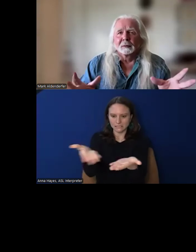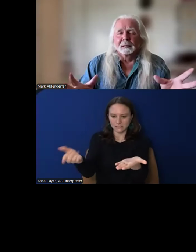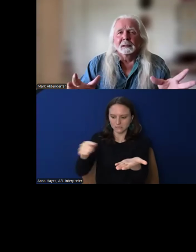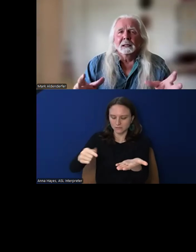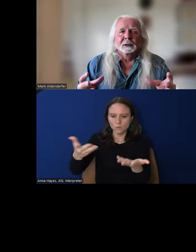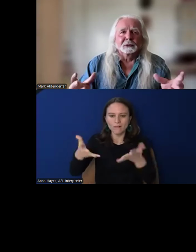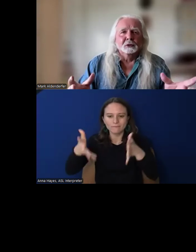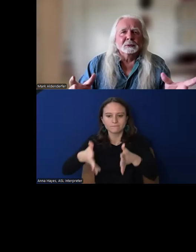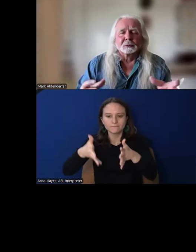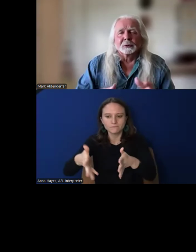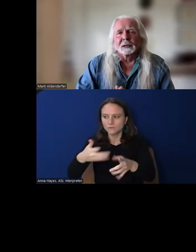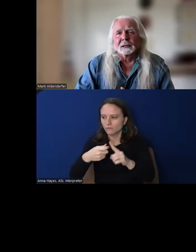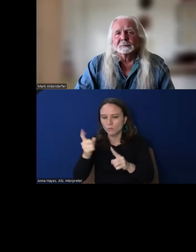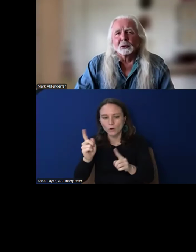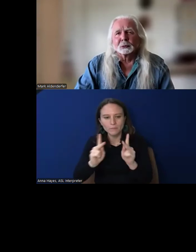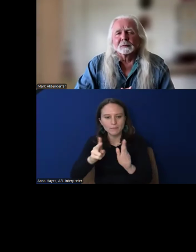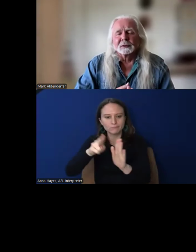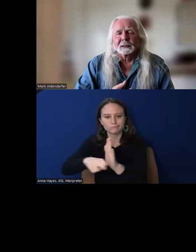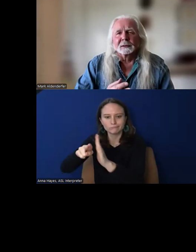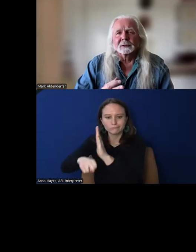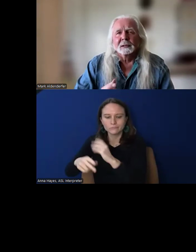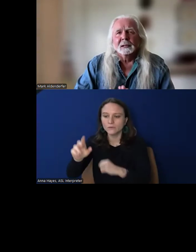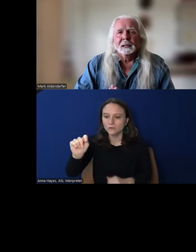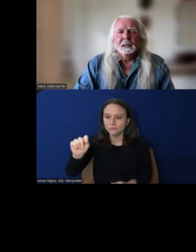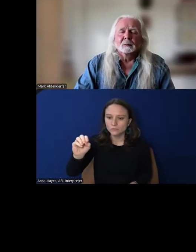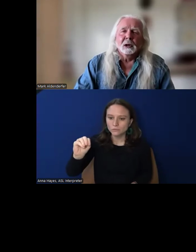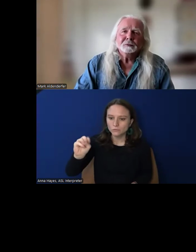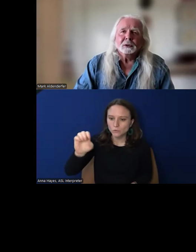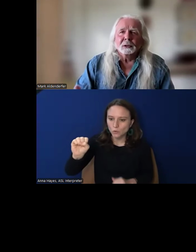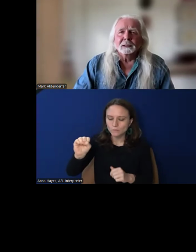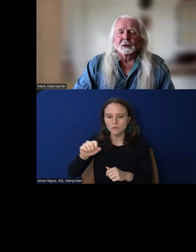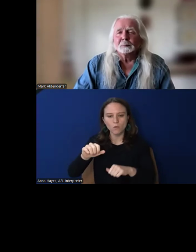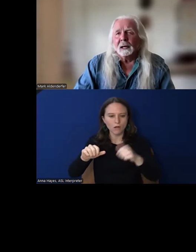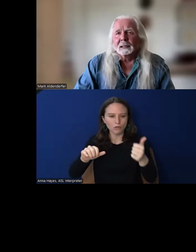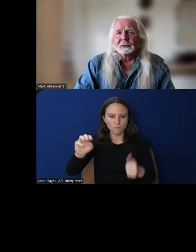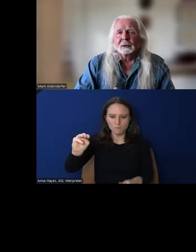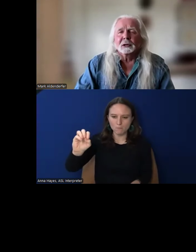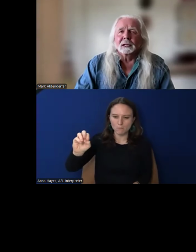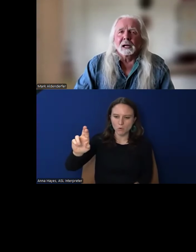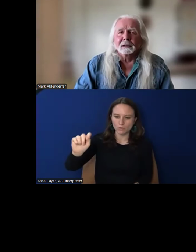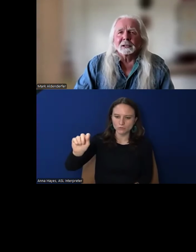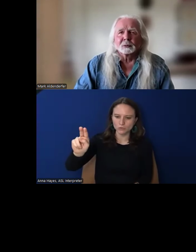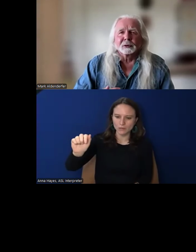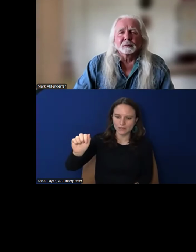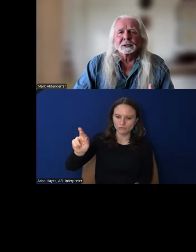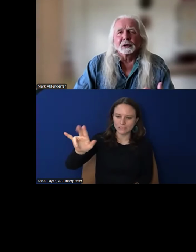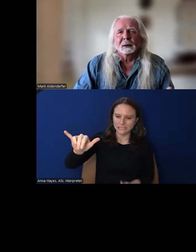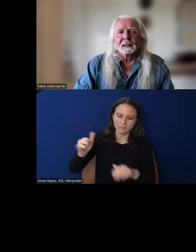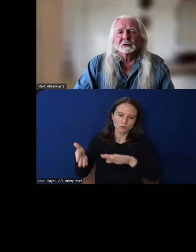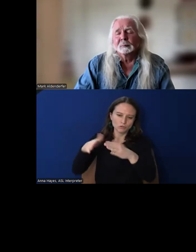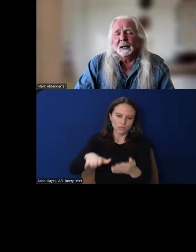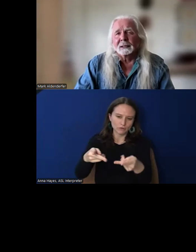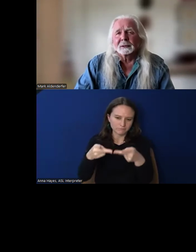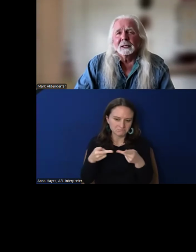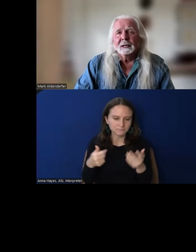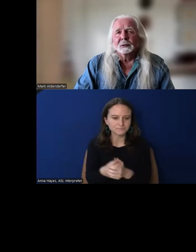been buried, their tombs or other kinds of mortuary facilities. We often look at their bodies and look at the context within which their bodies